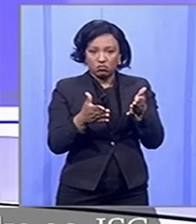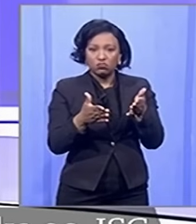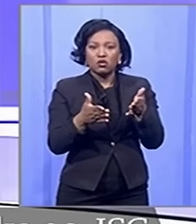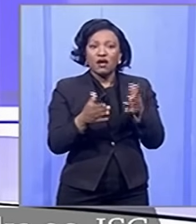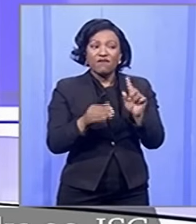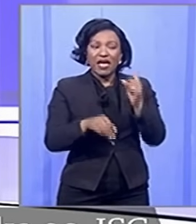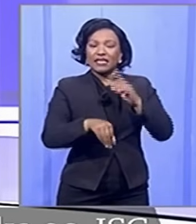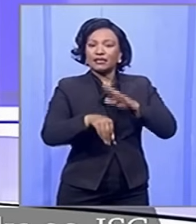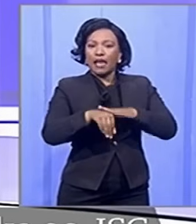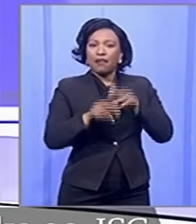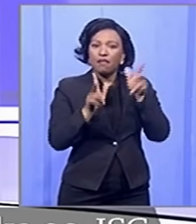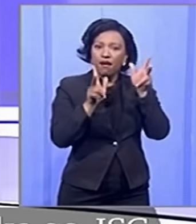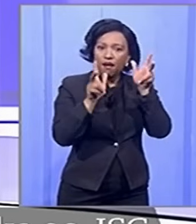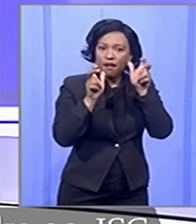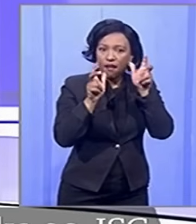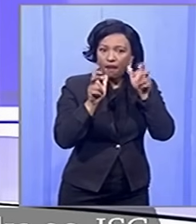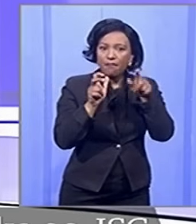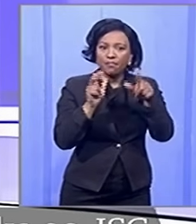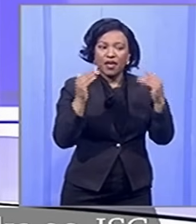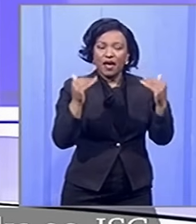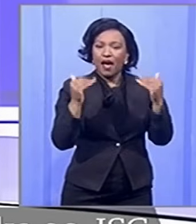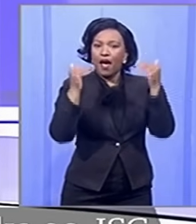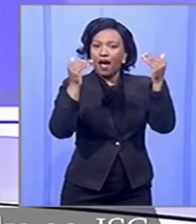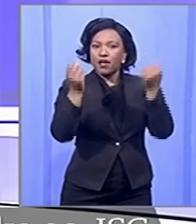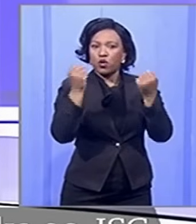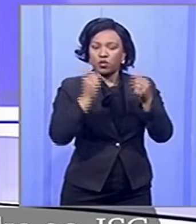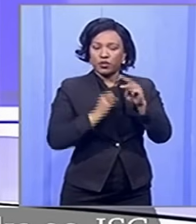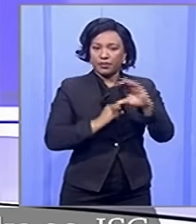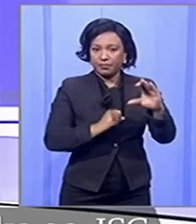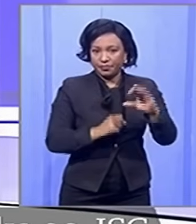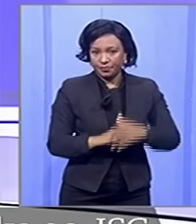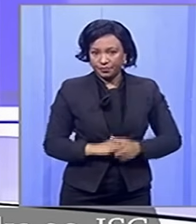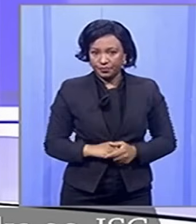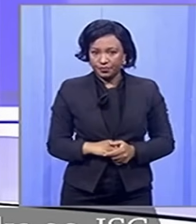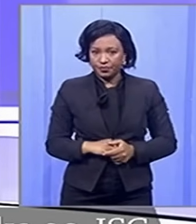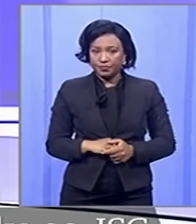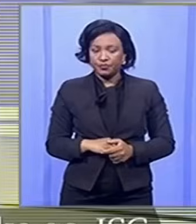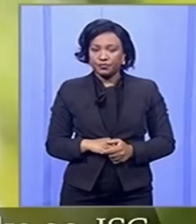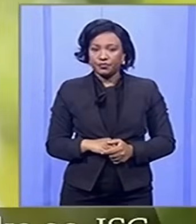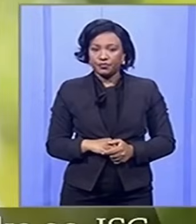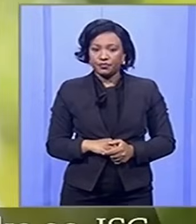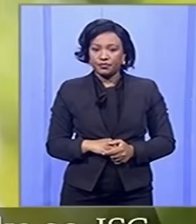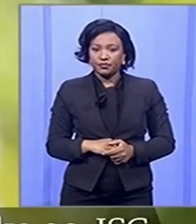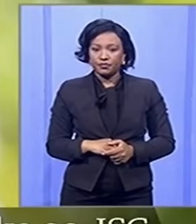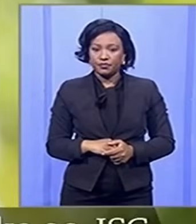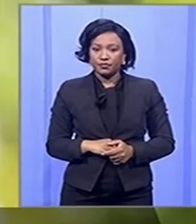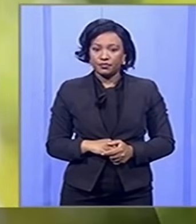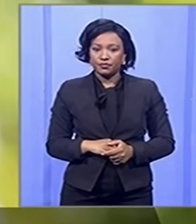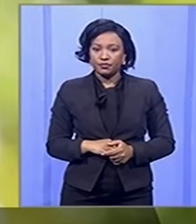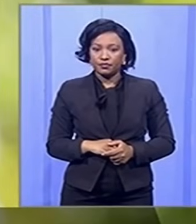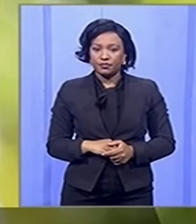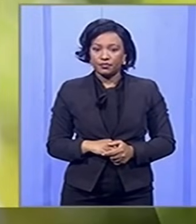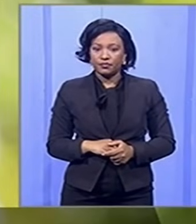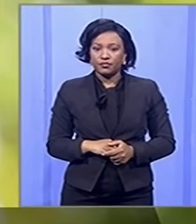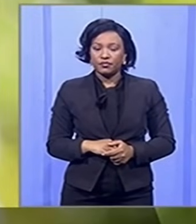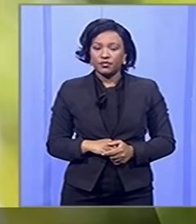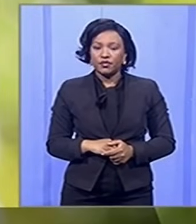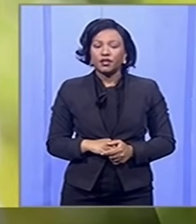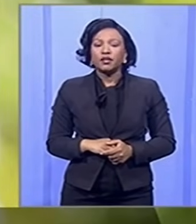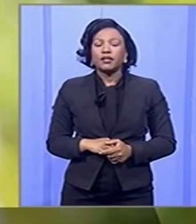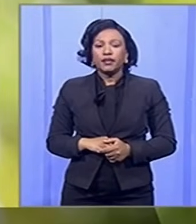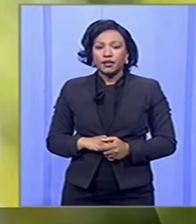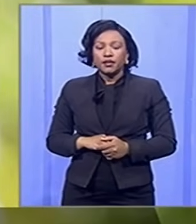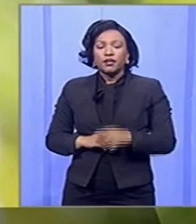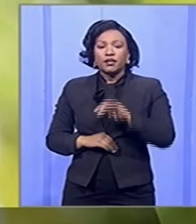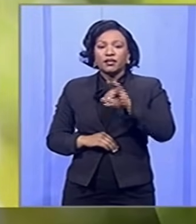la mathomo pele ga kgorotsheko kgolo ya Western Cape. The JSC's role in creating and